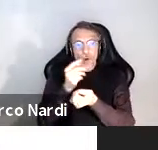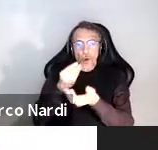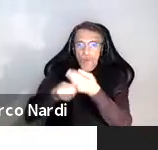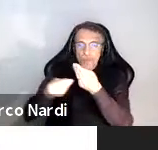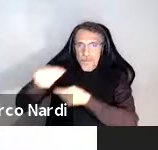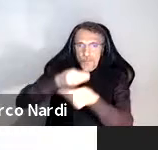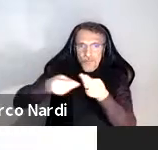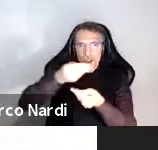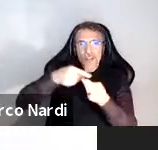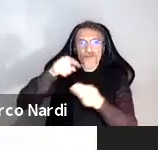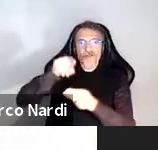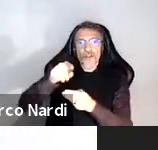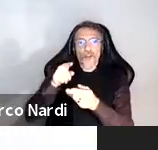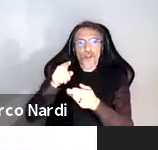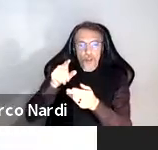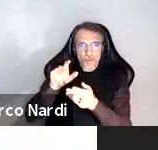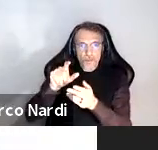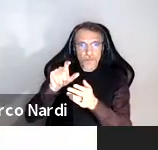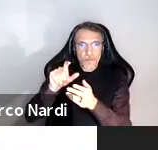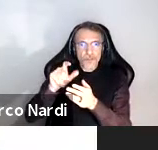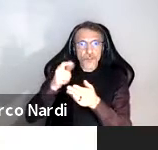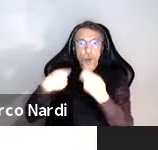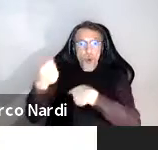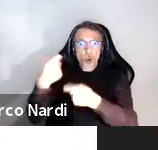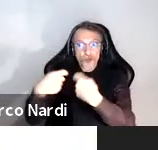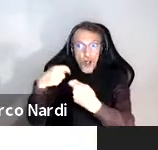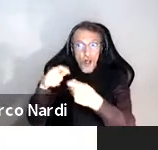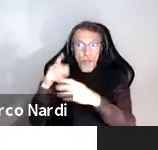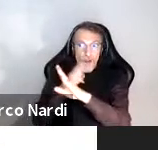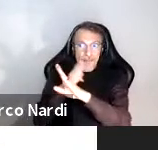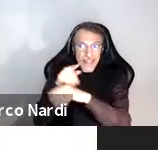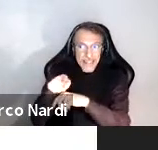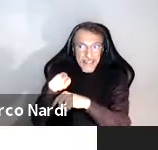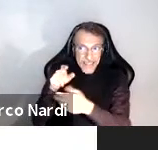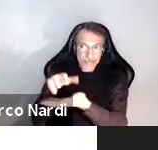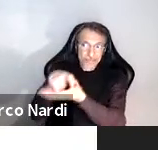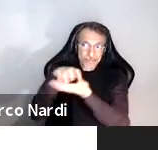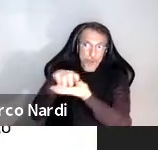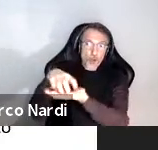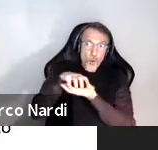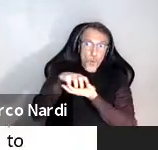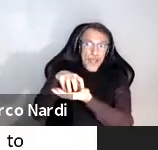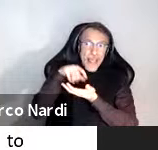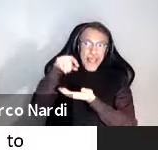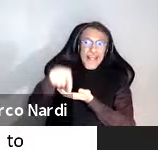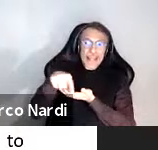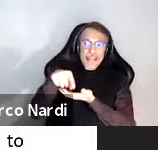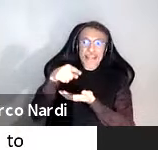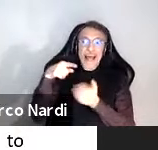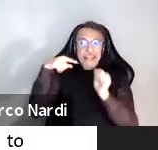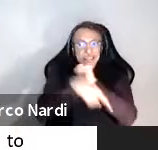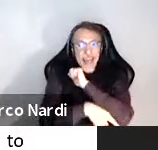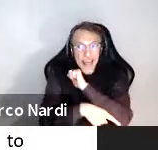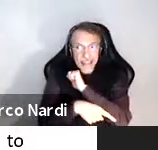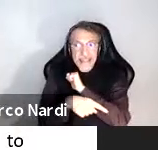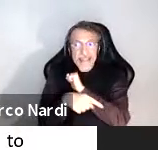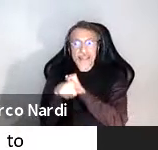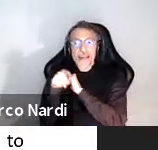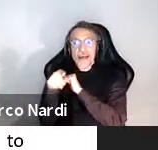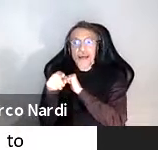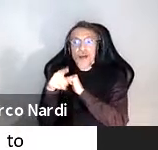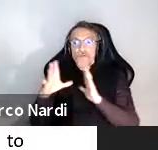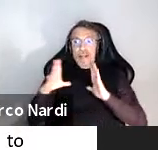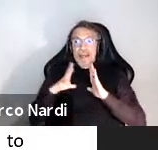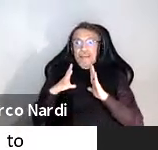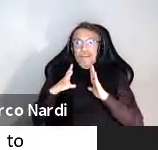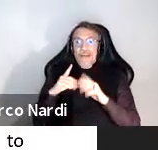And with the commercial lending, they were unable to seek for debt relief because the